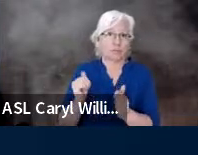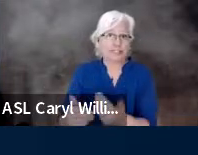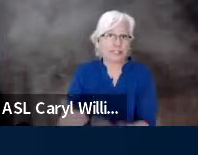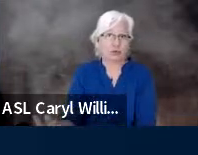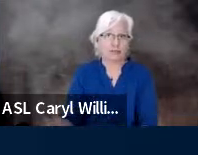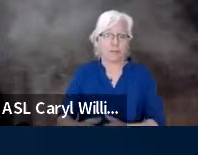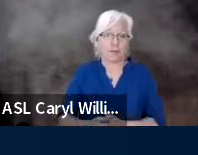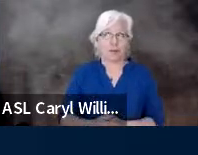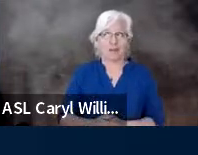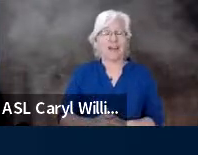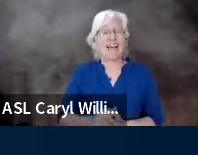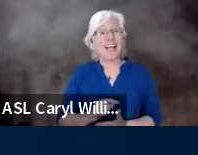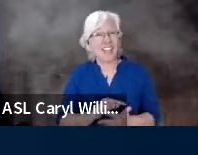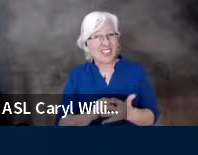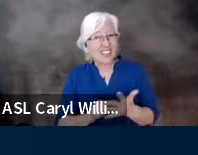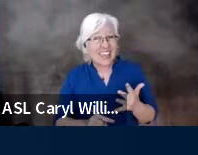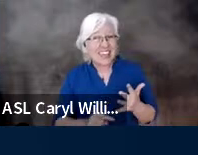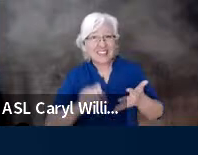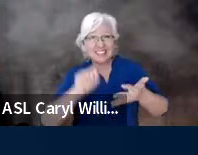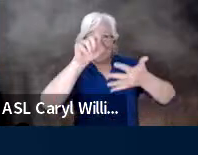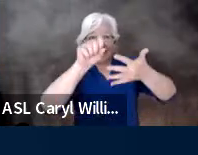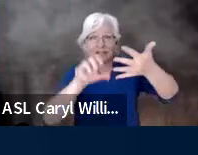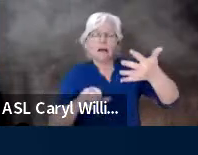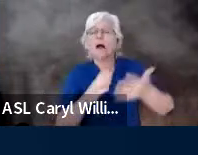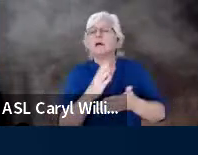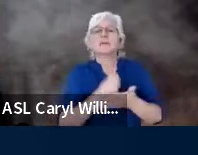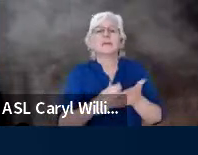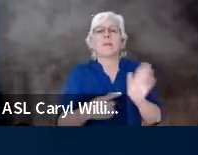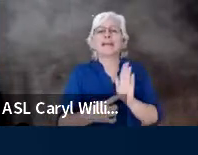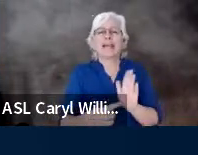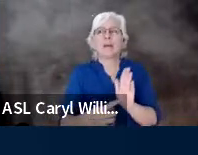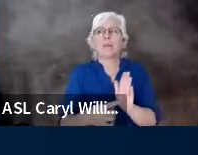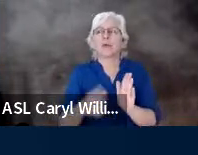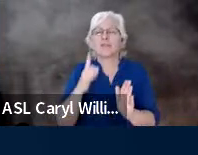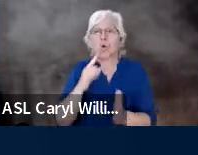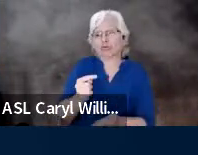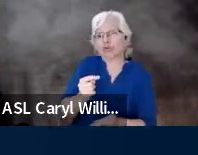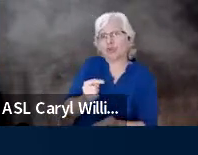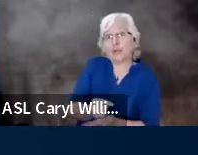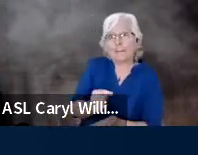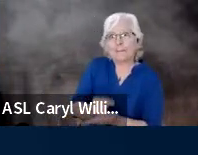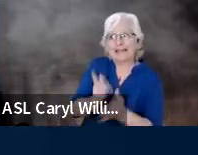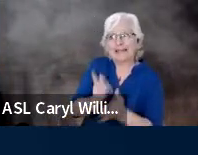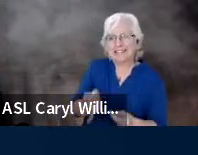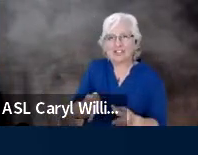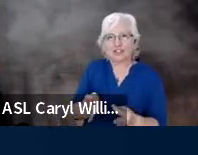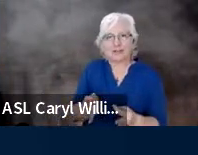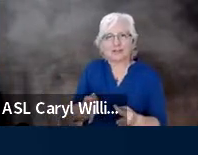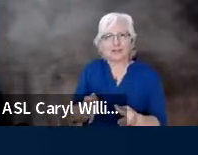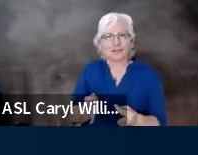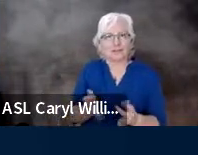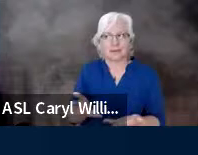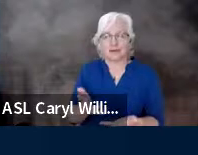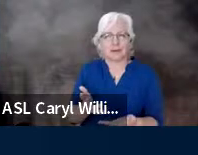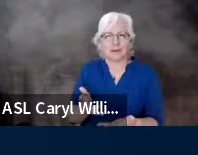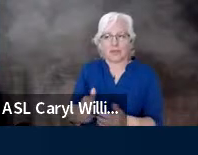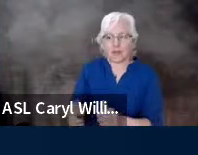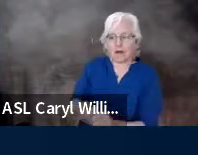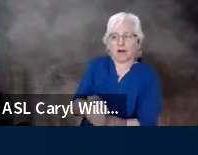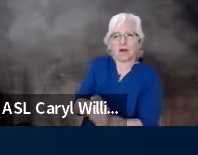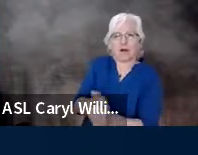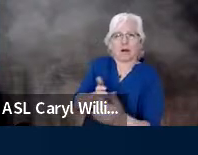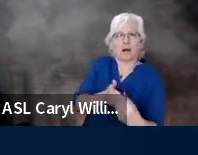some of the treatment decisions, the healthcare decisions that are being at